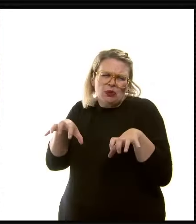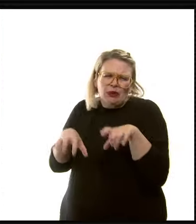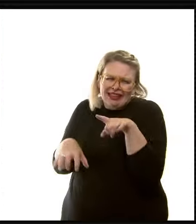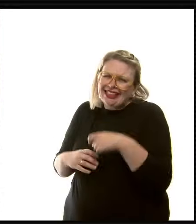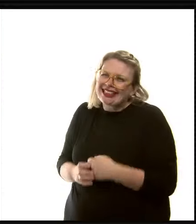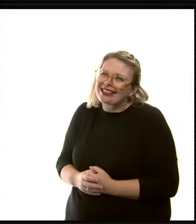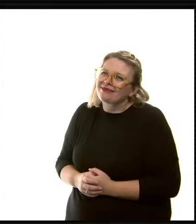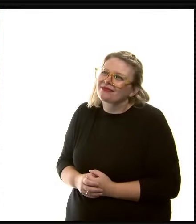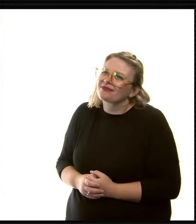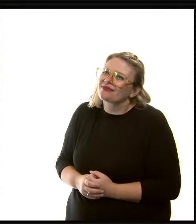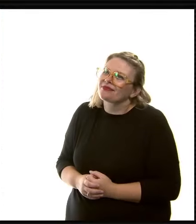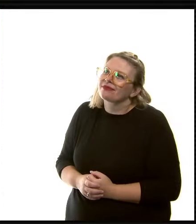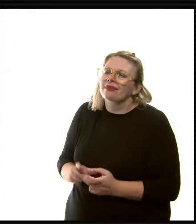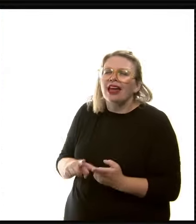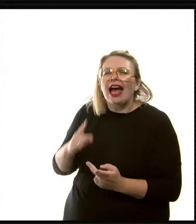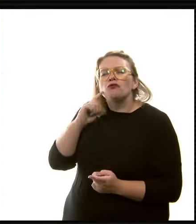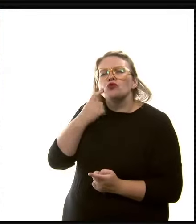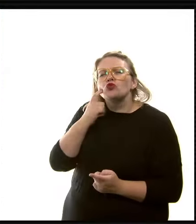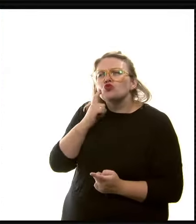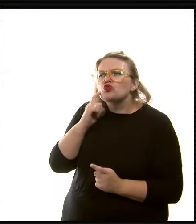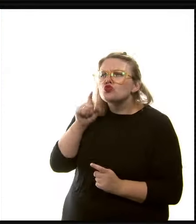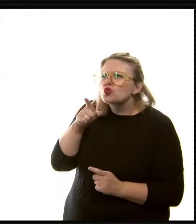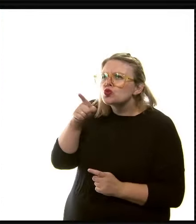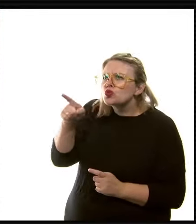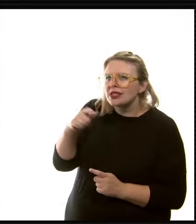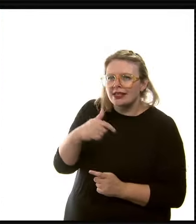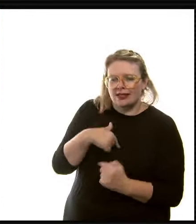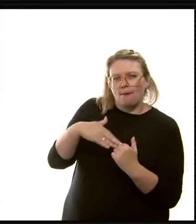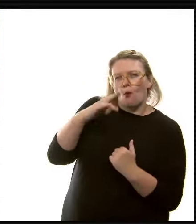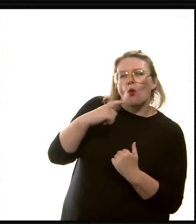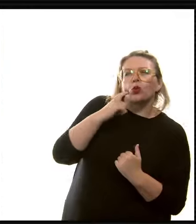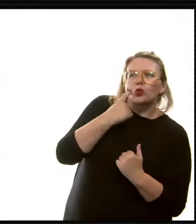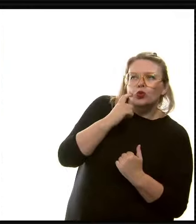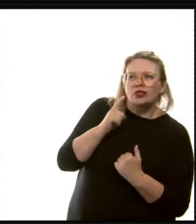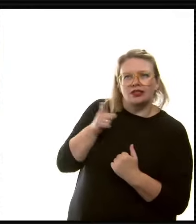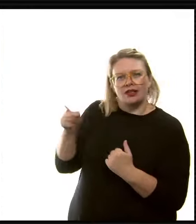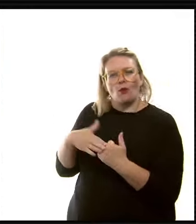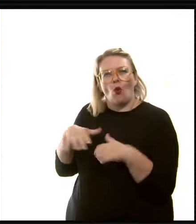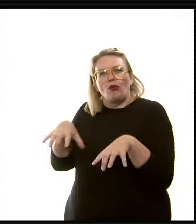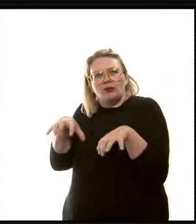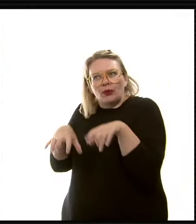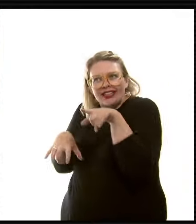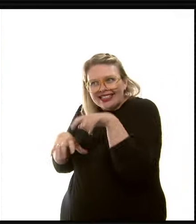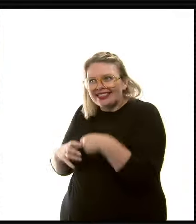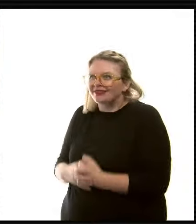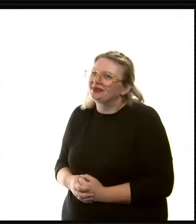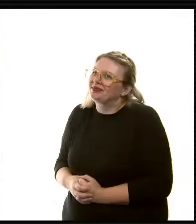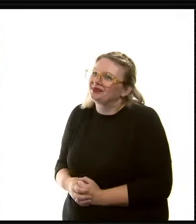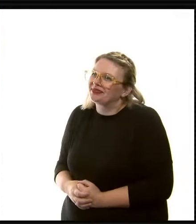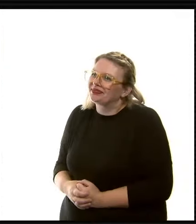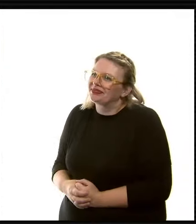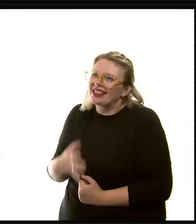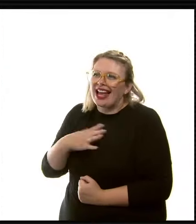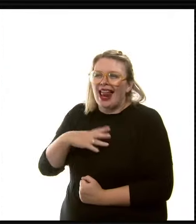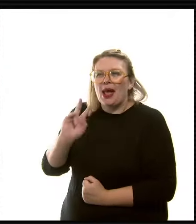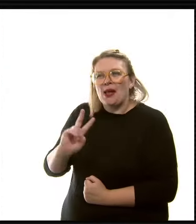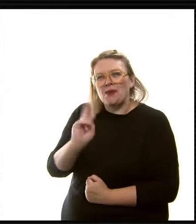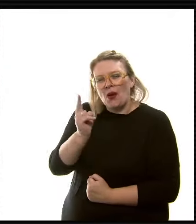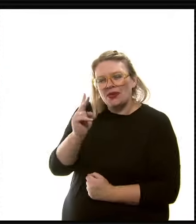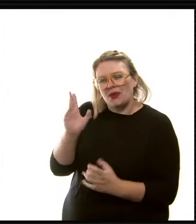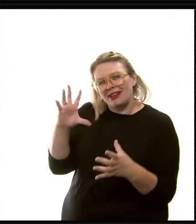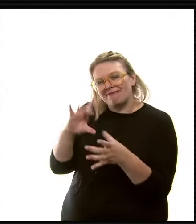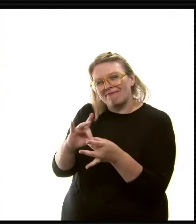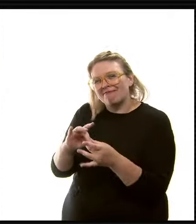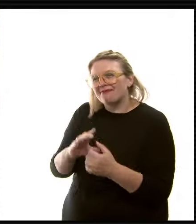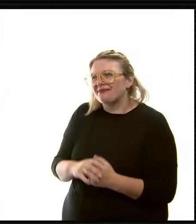then we have like cute mosaic over here because I'm more on the cute side. So yes, you I are. like all things cute. Okay, Matt, what do you think of this so